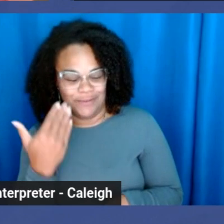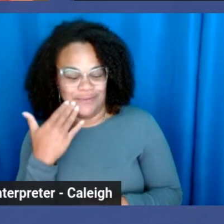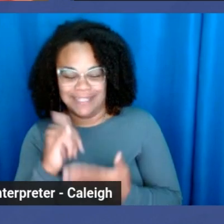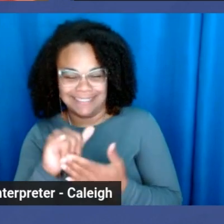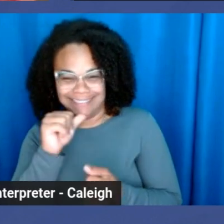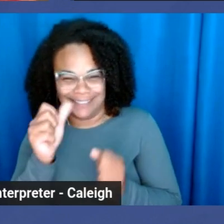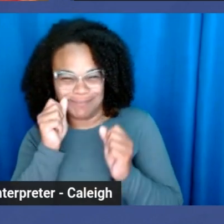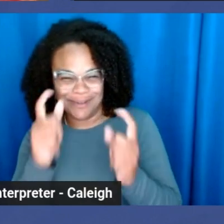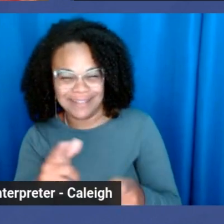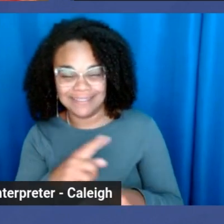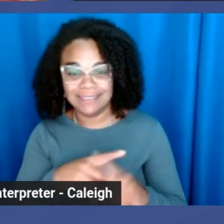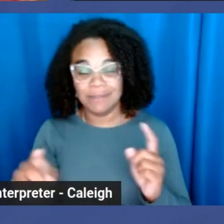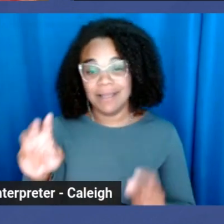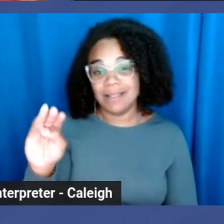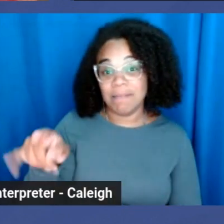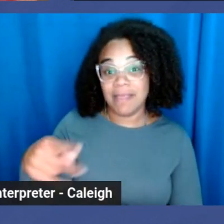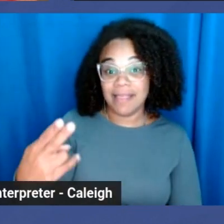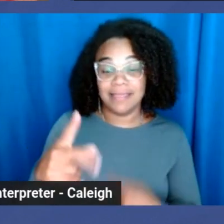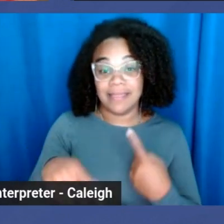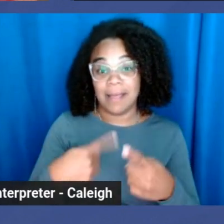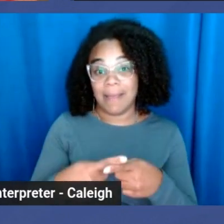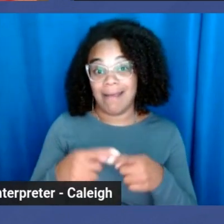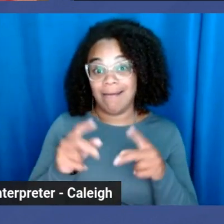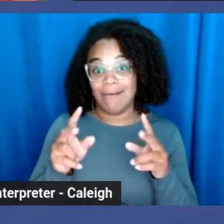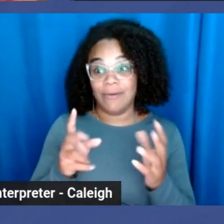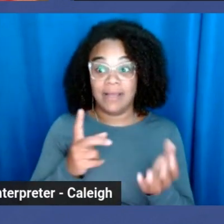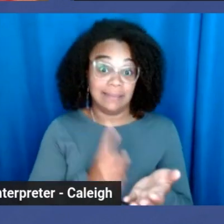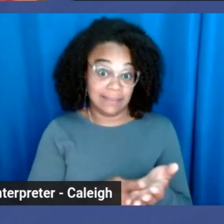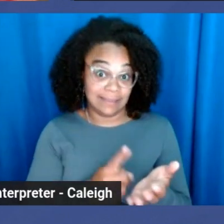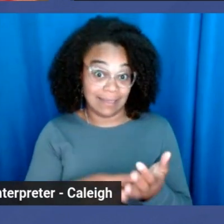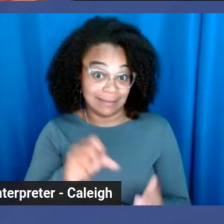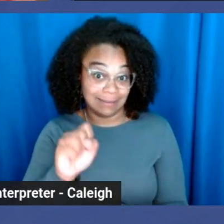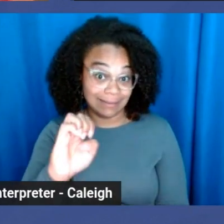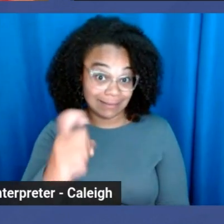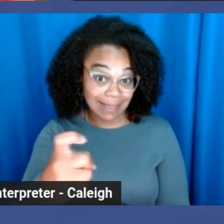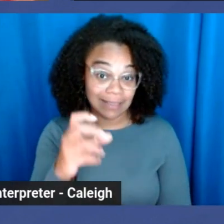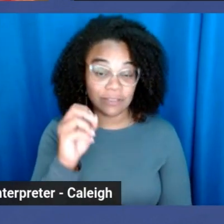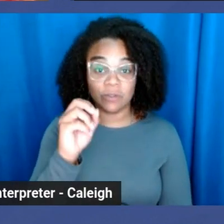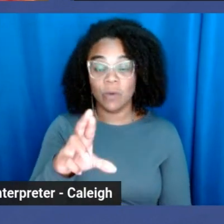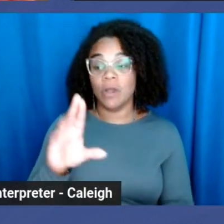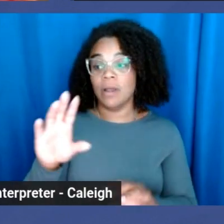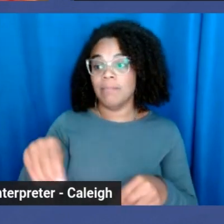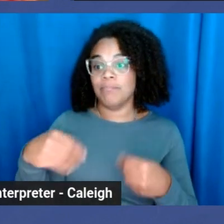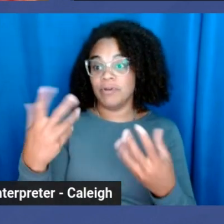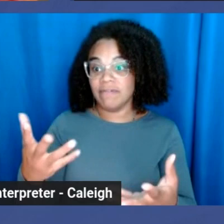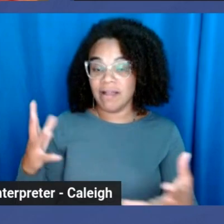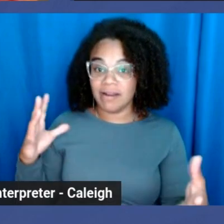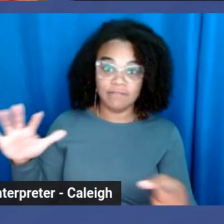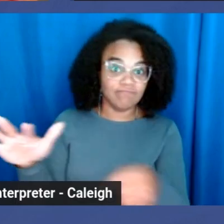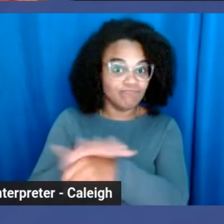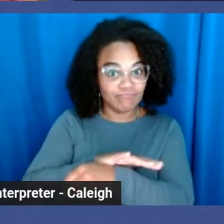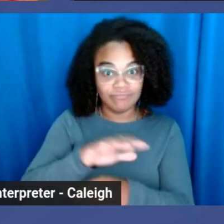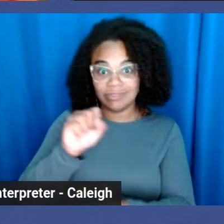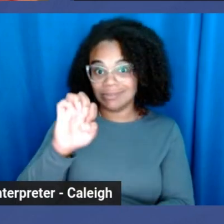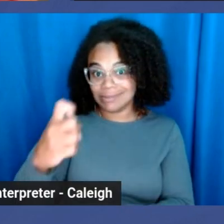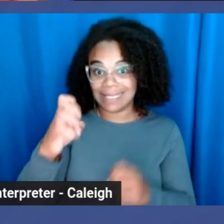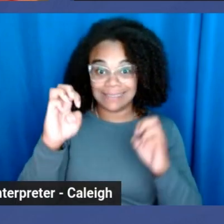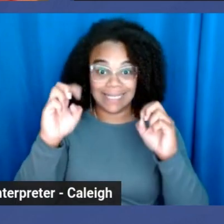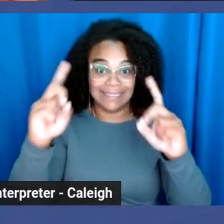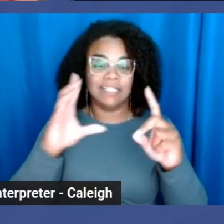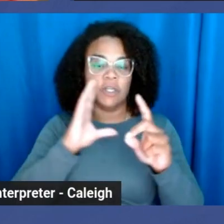that discussing sex or providing comprehensive sex education